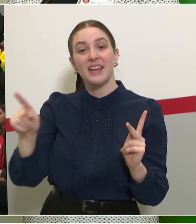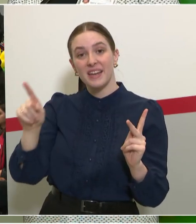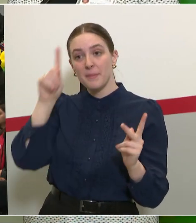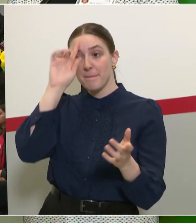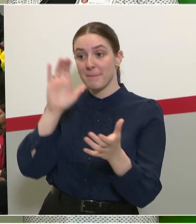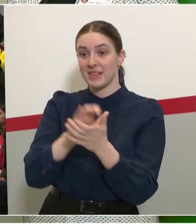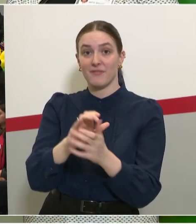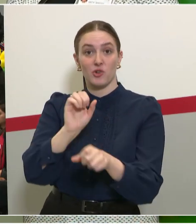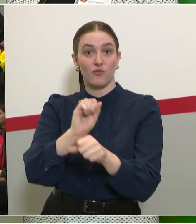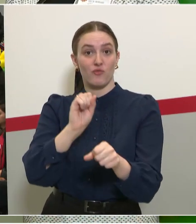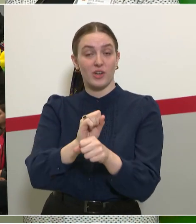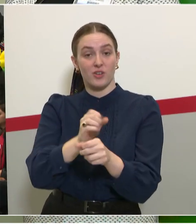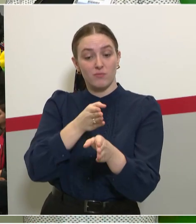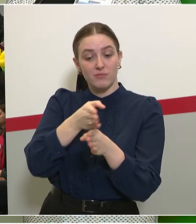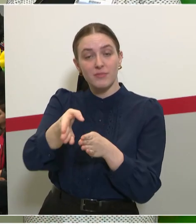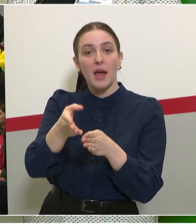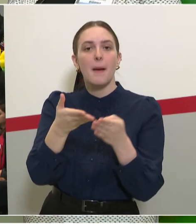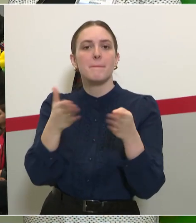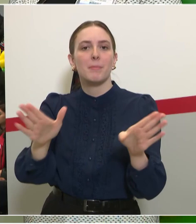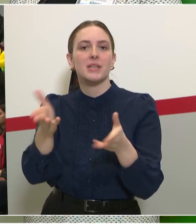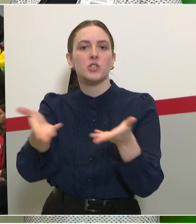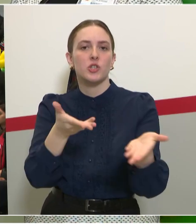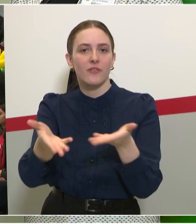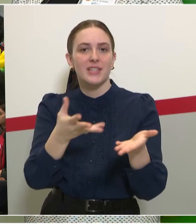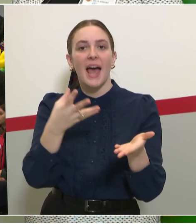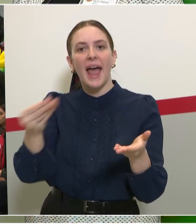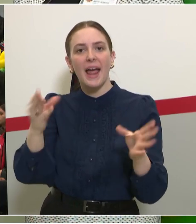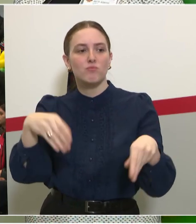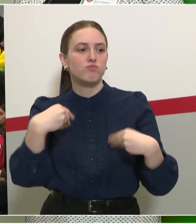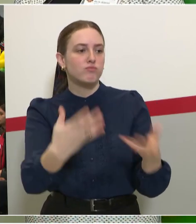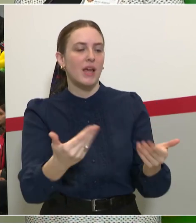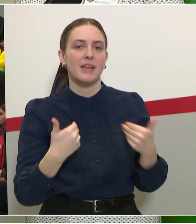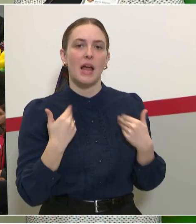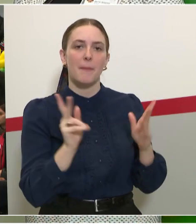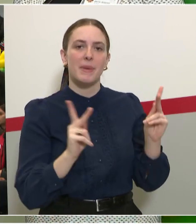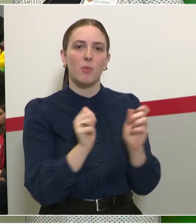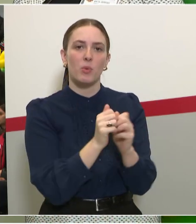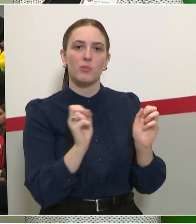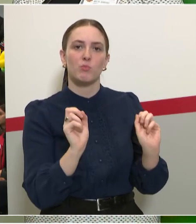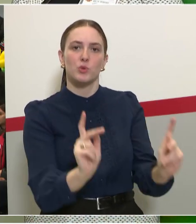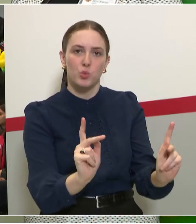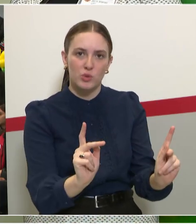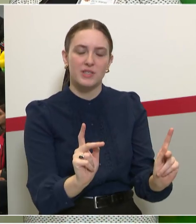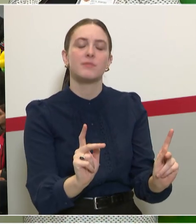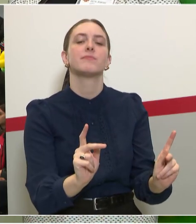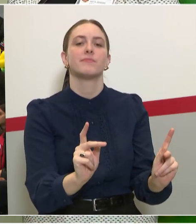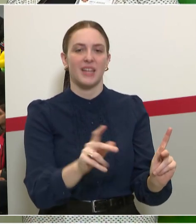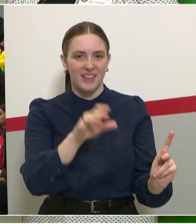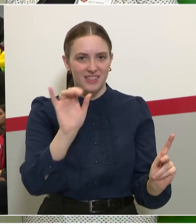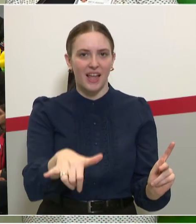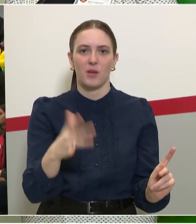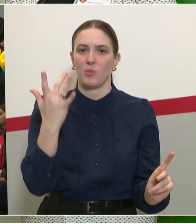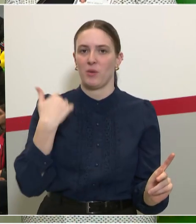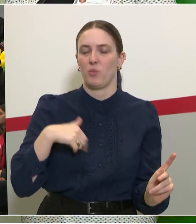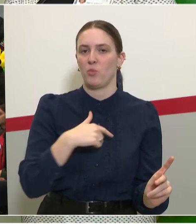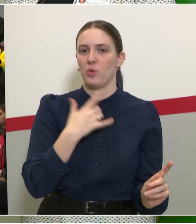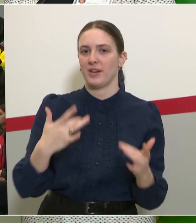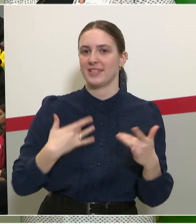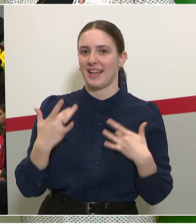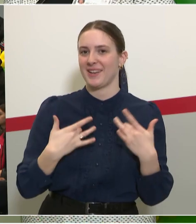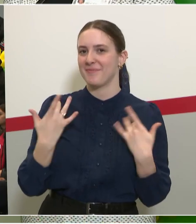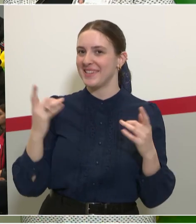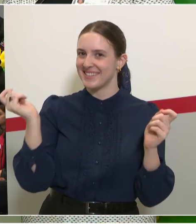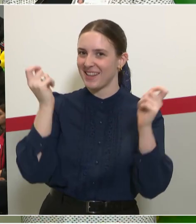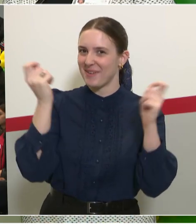service, but he also believed in giving all young people an opportunity, which is why we're excited to be celebrating